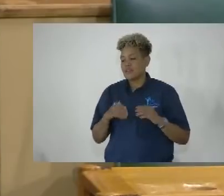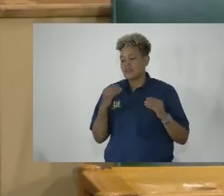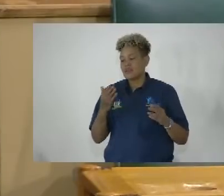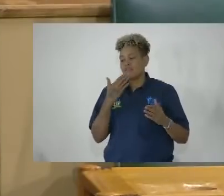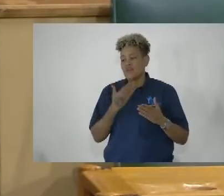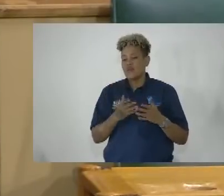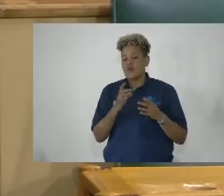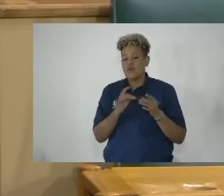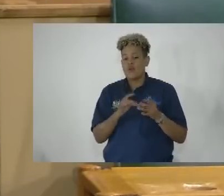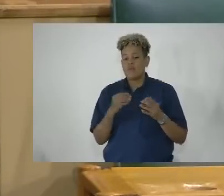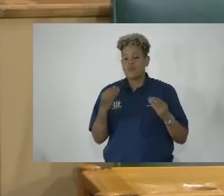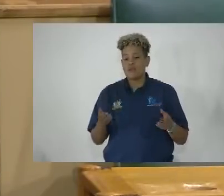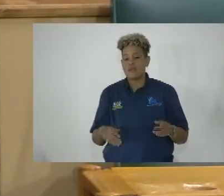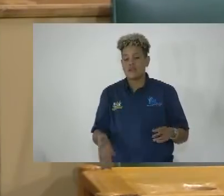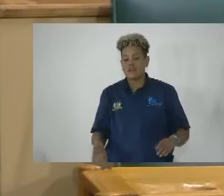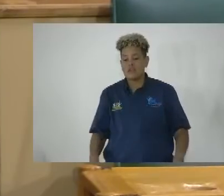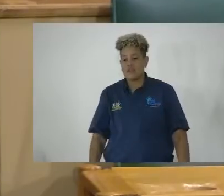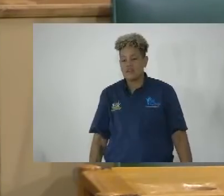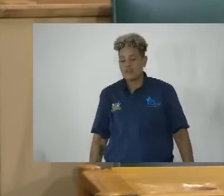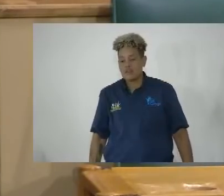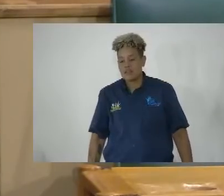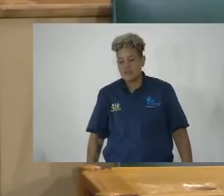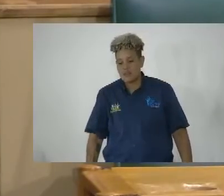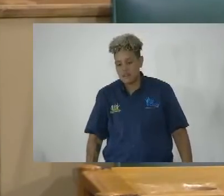a minimum.